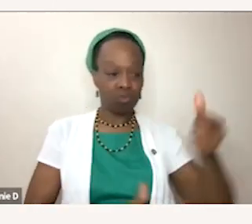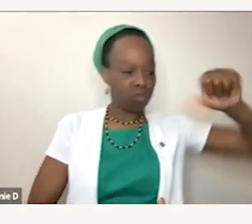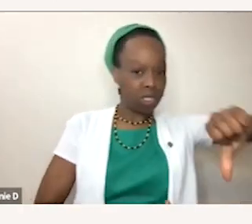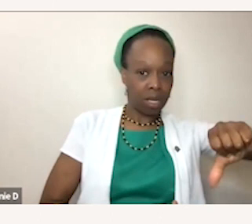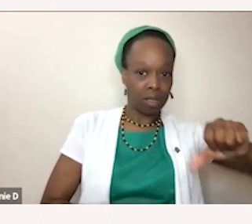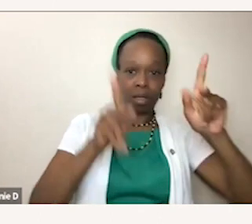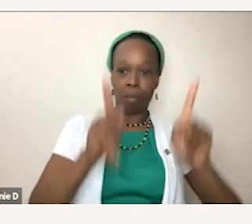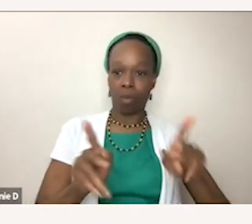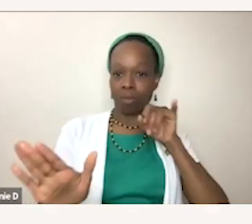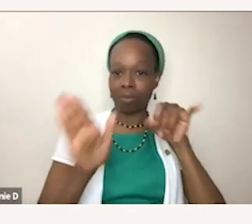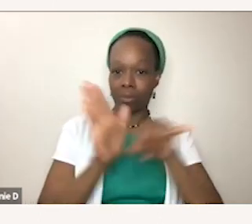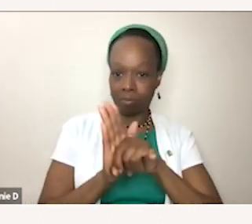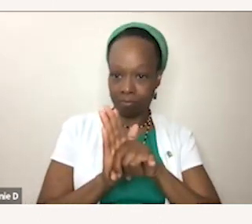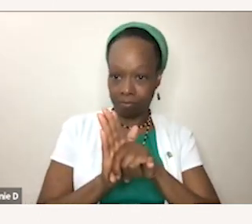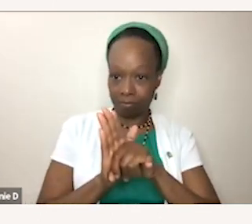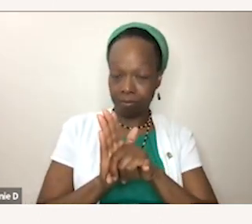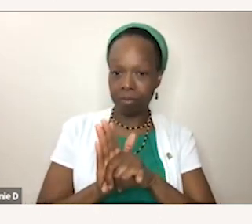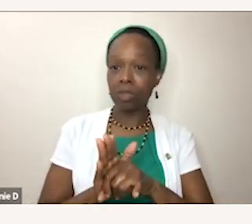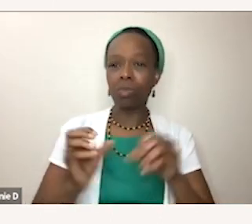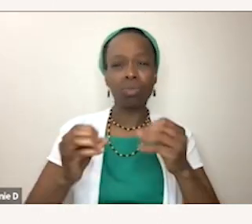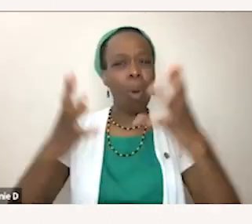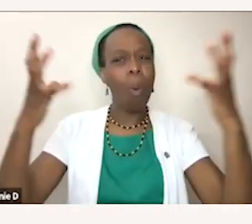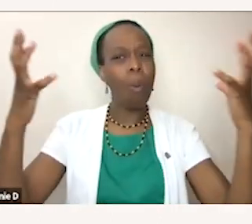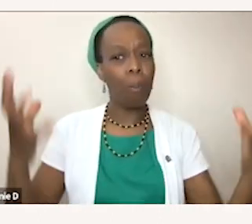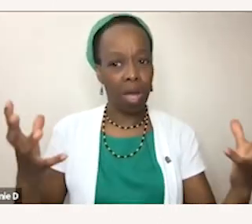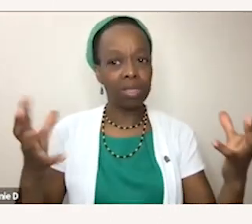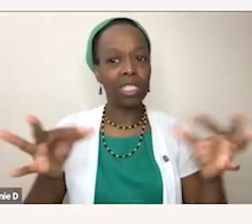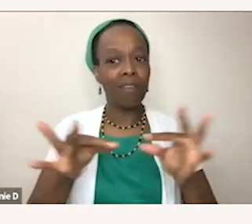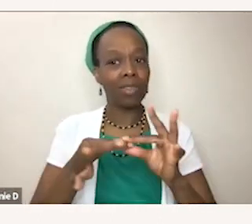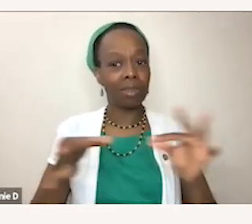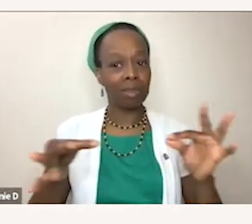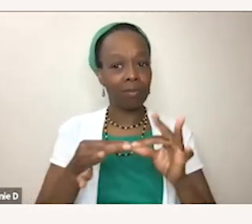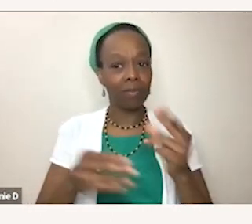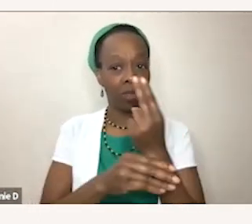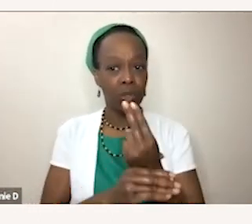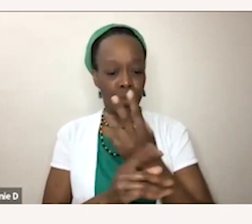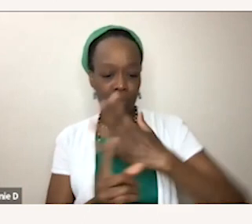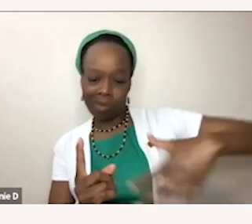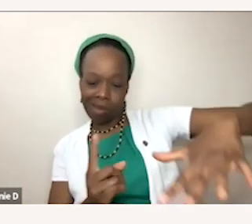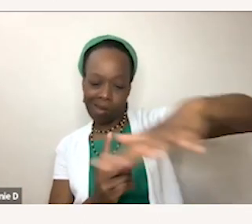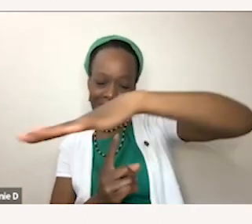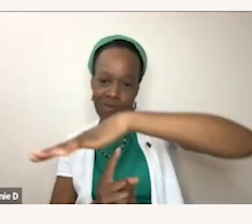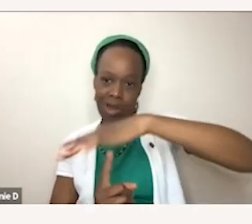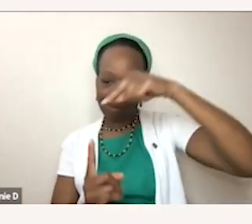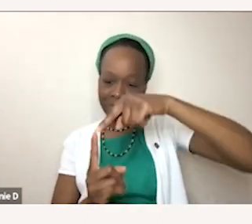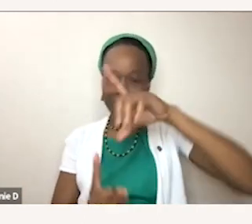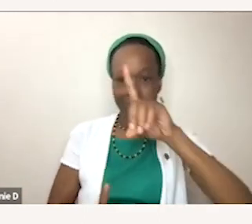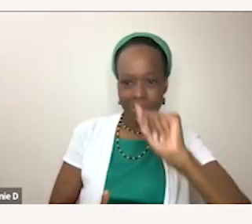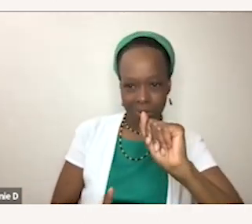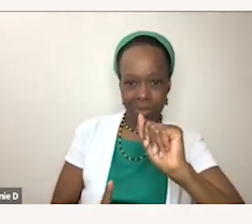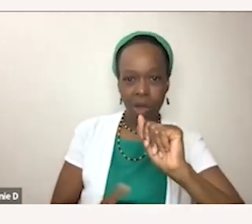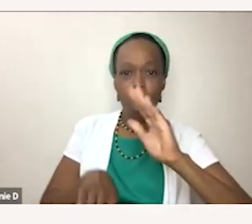identity. And so much of the language that's used around disability kind of by